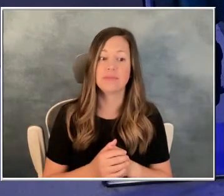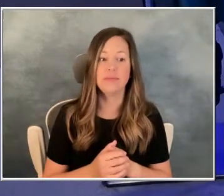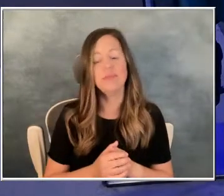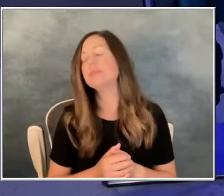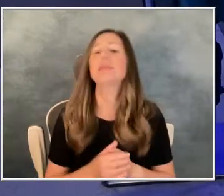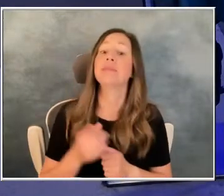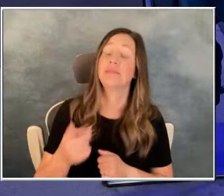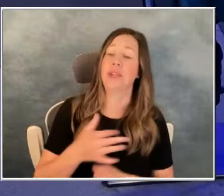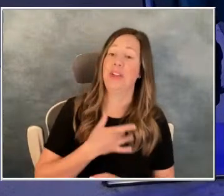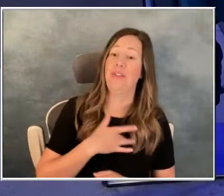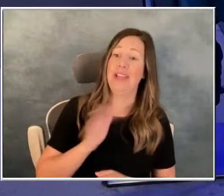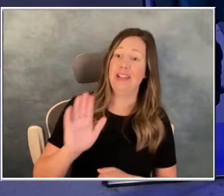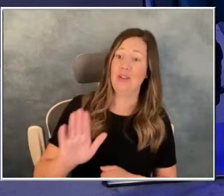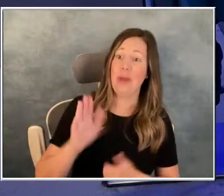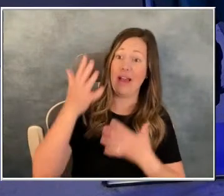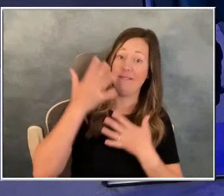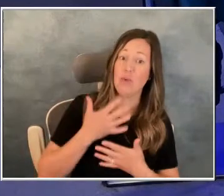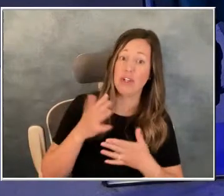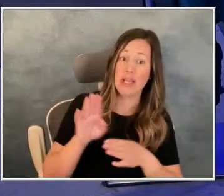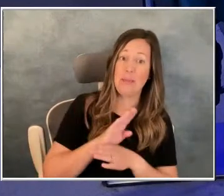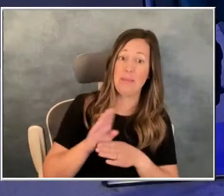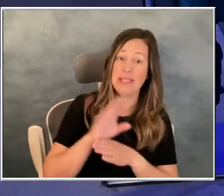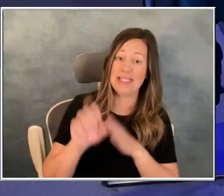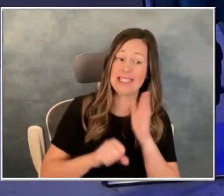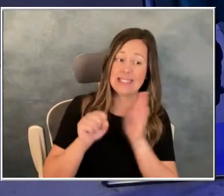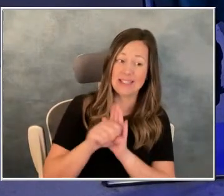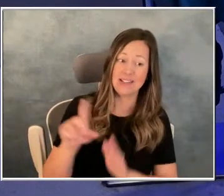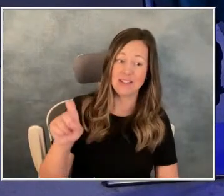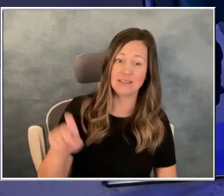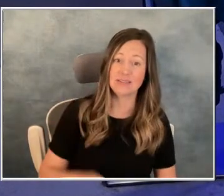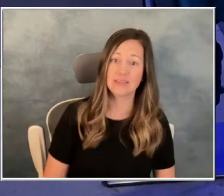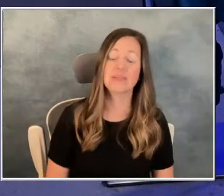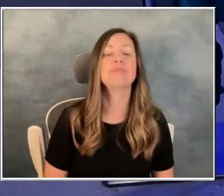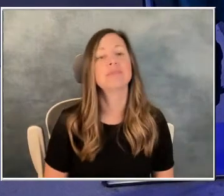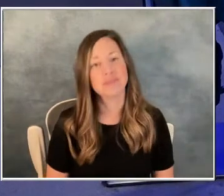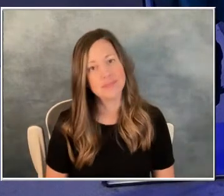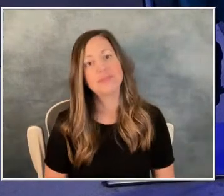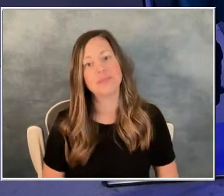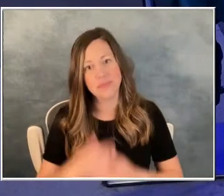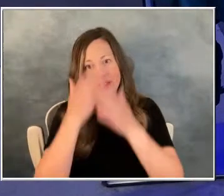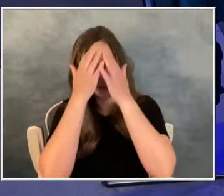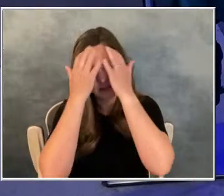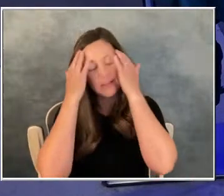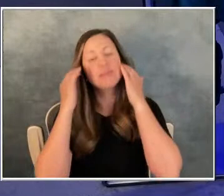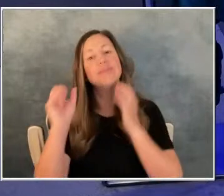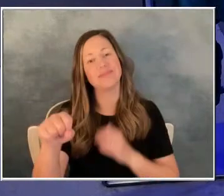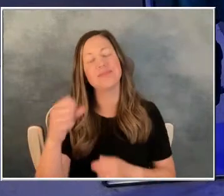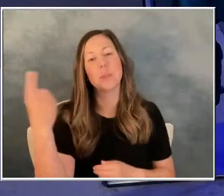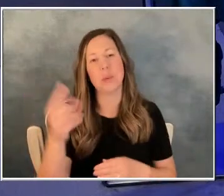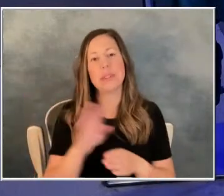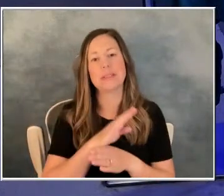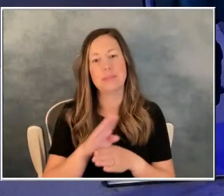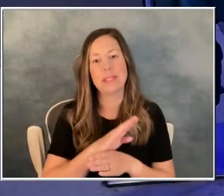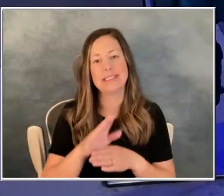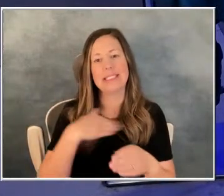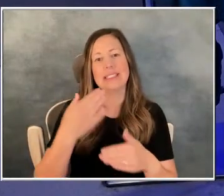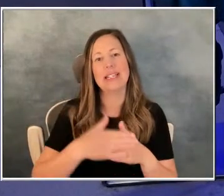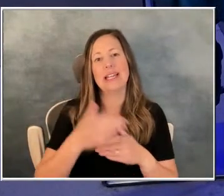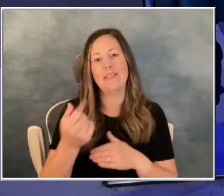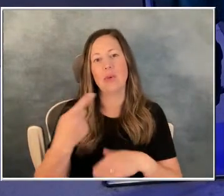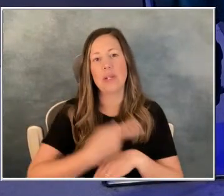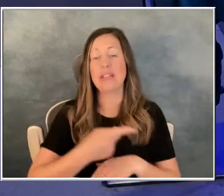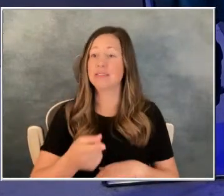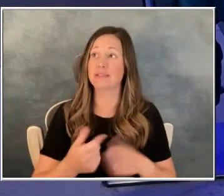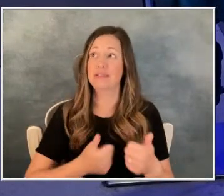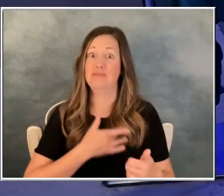your unfortunately busy season? We are always busy over the next few days, for sure. Is this the busiest you think you get typically over